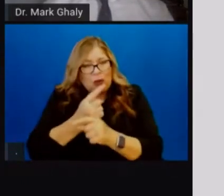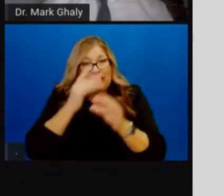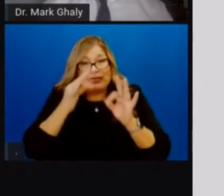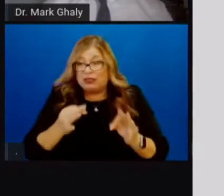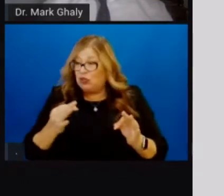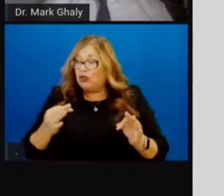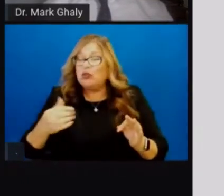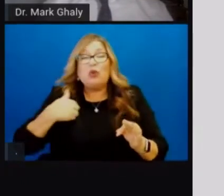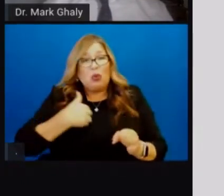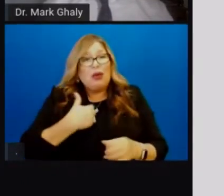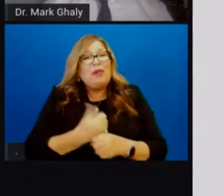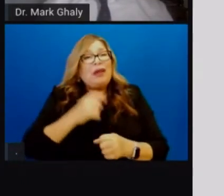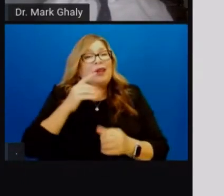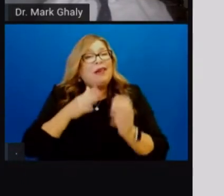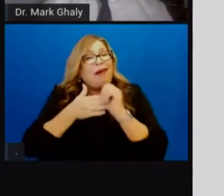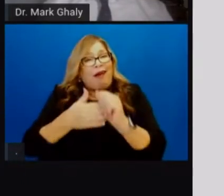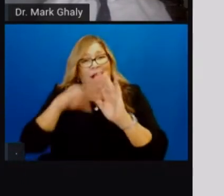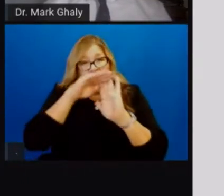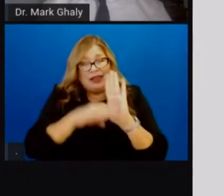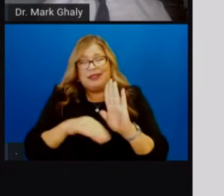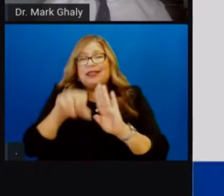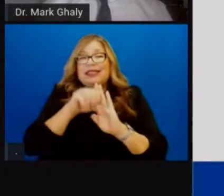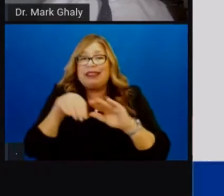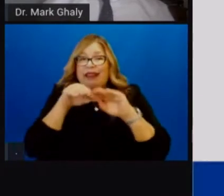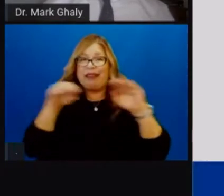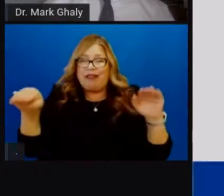level today. Next slide.